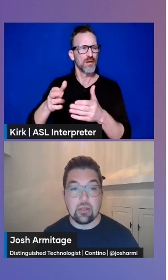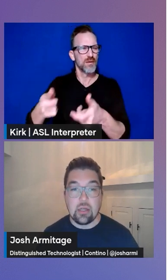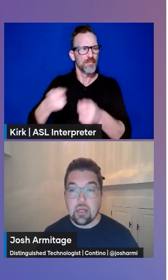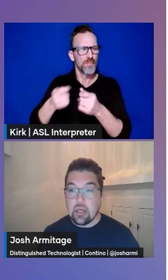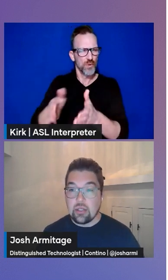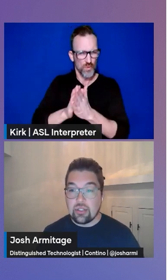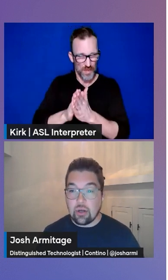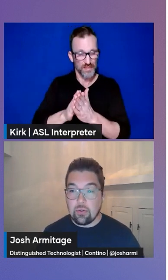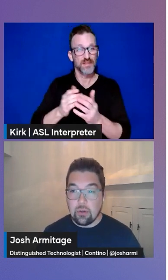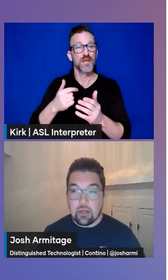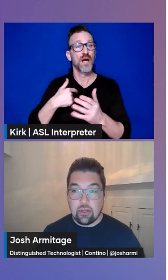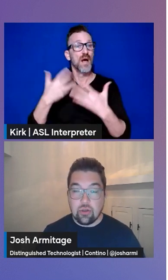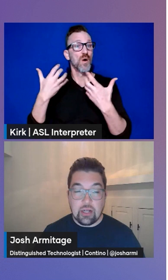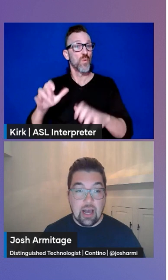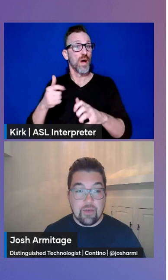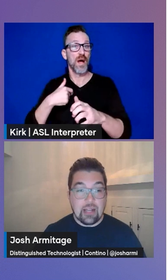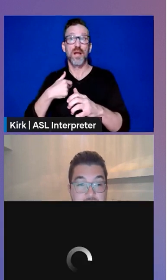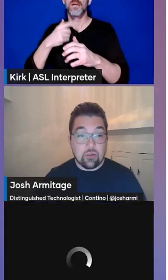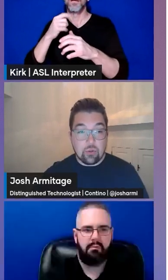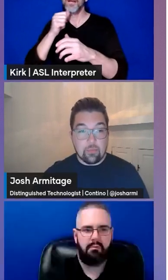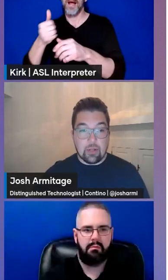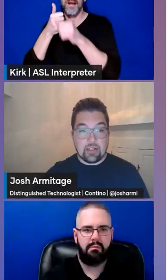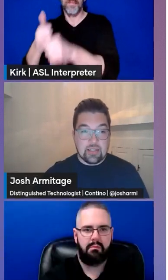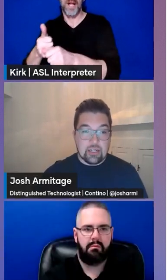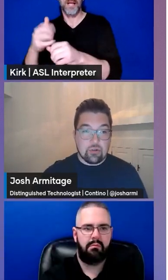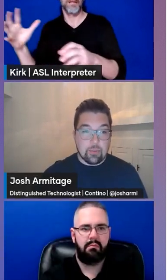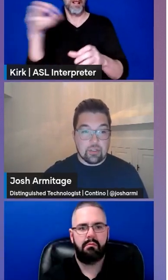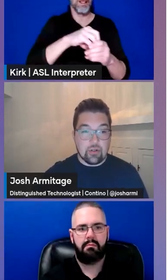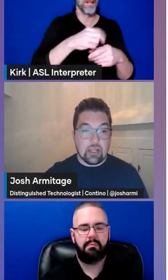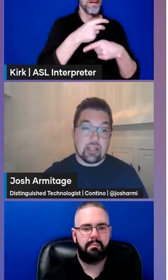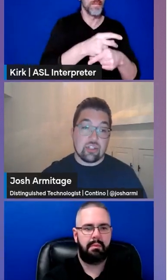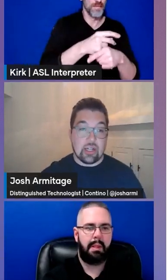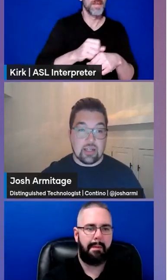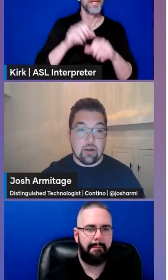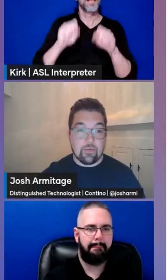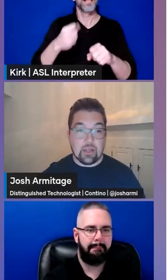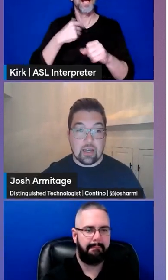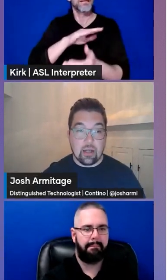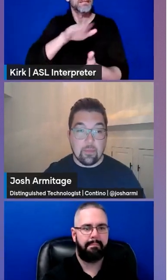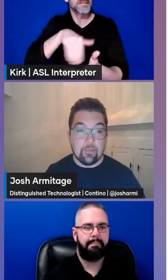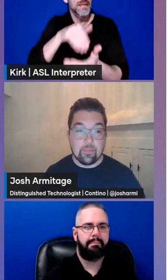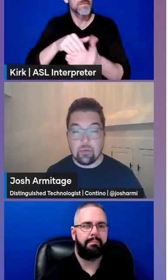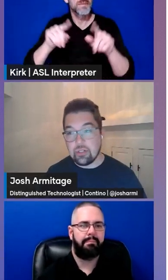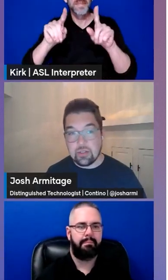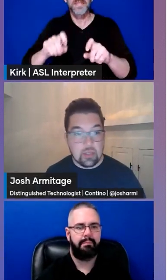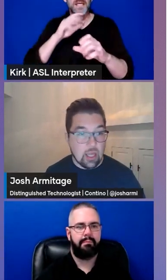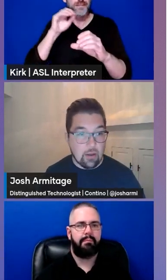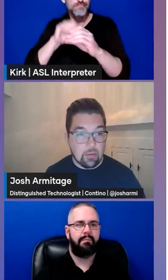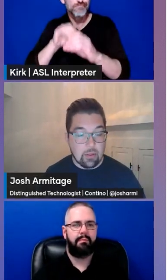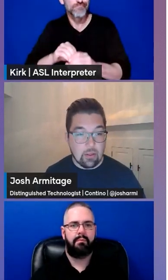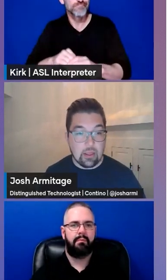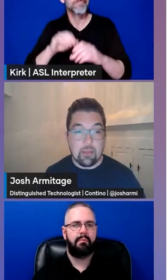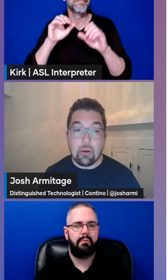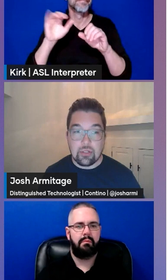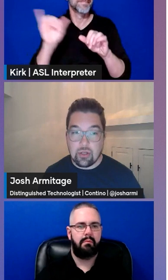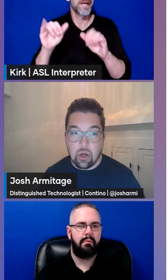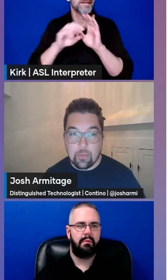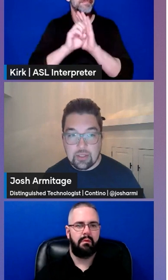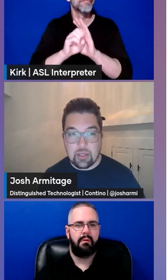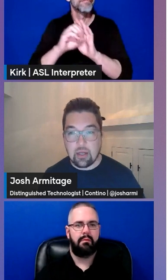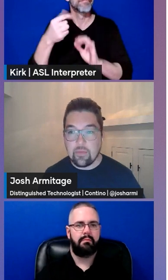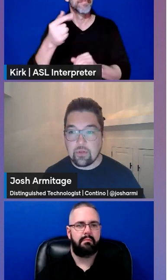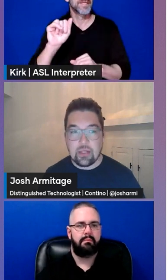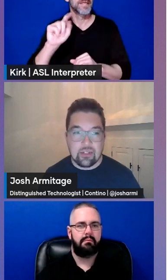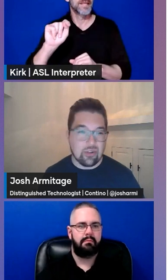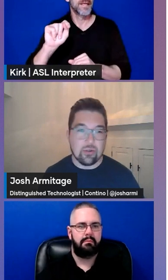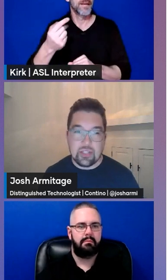production. So you can have a central compliance test repository that you can check out via GitHub, which is the most common